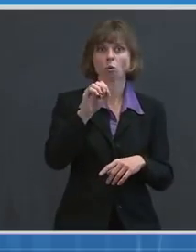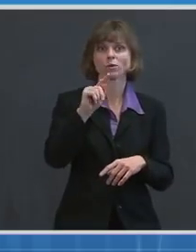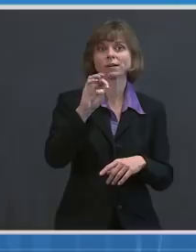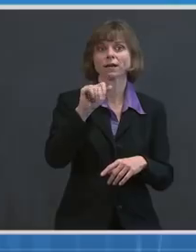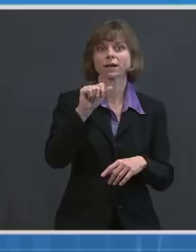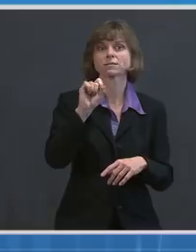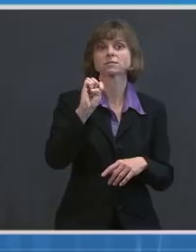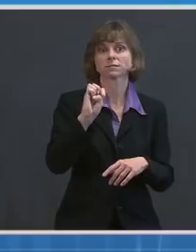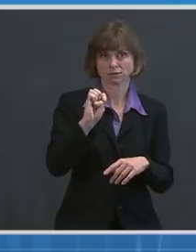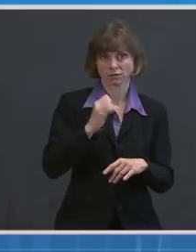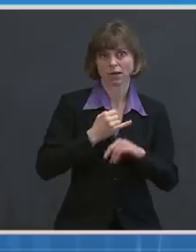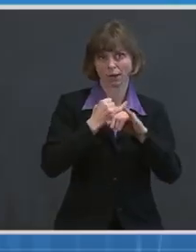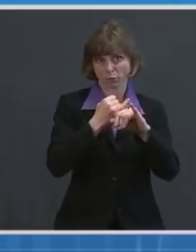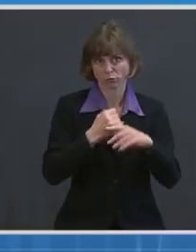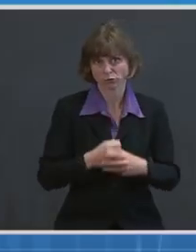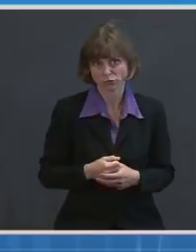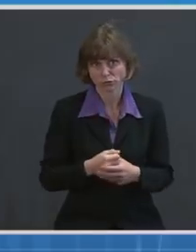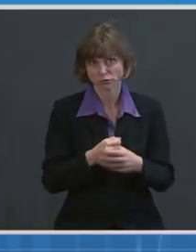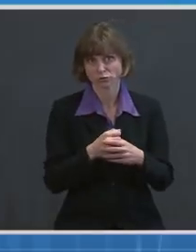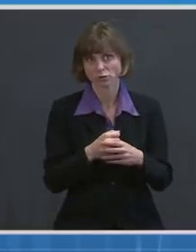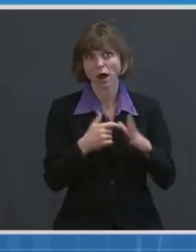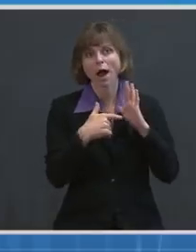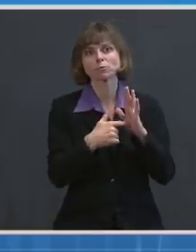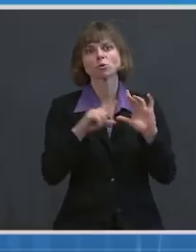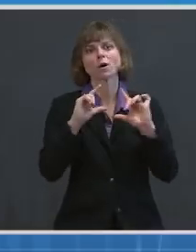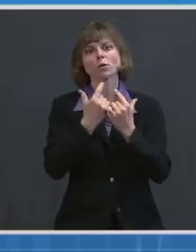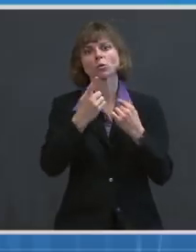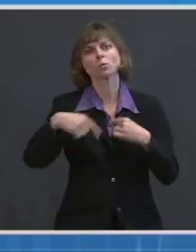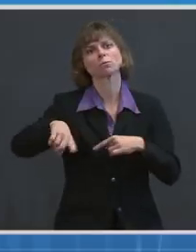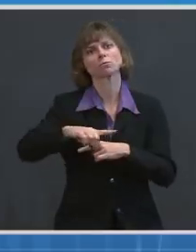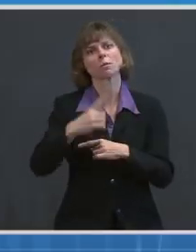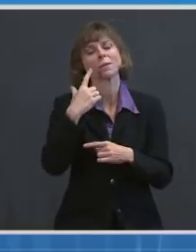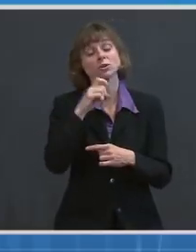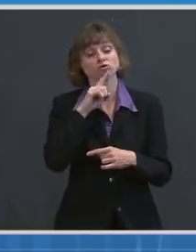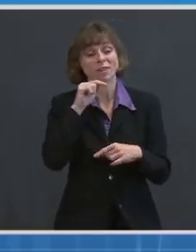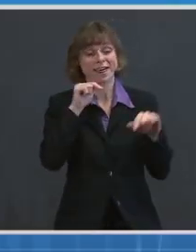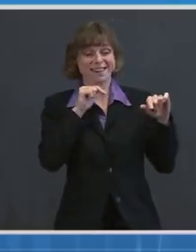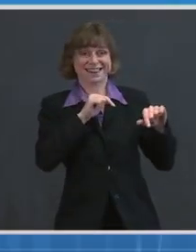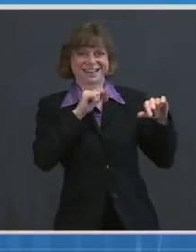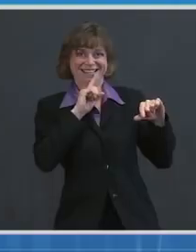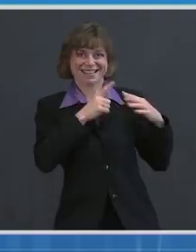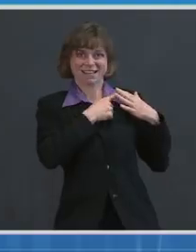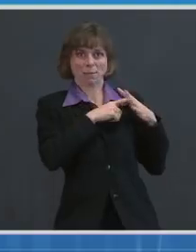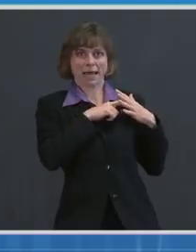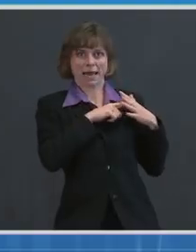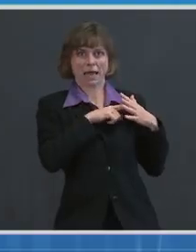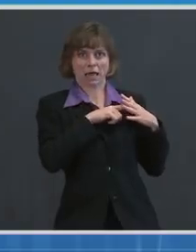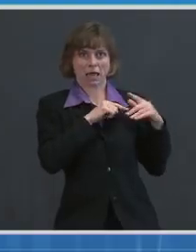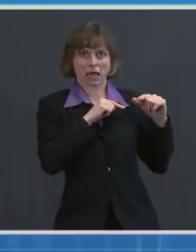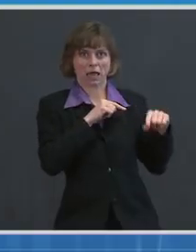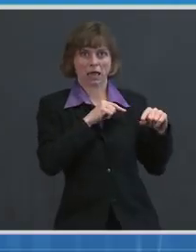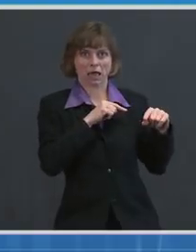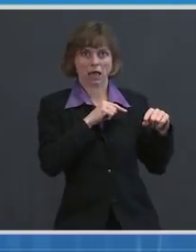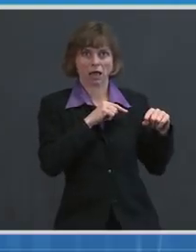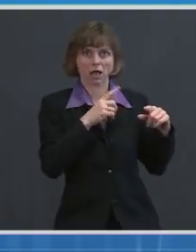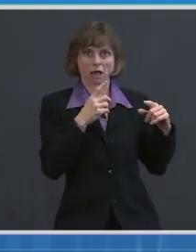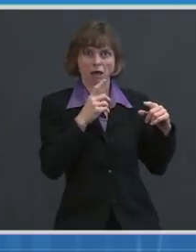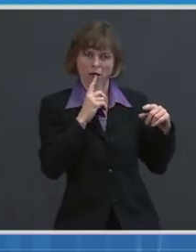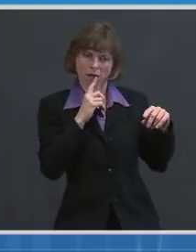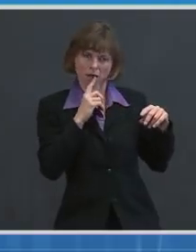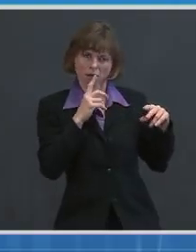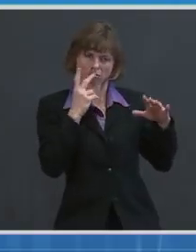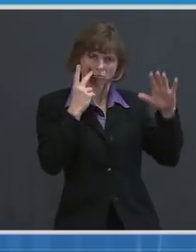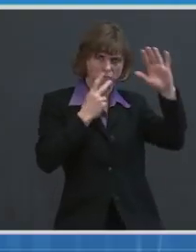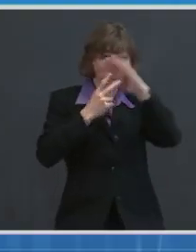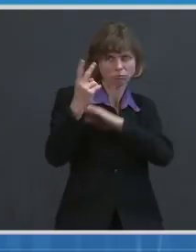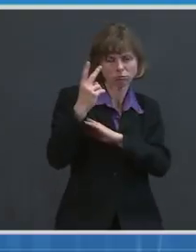I show this to the group because this is really the beginning of the phase of looking in a strategic